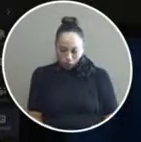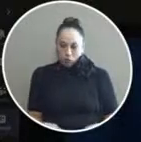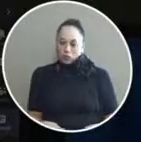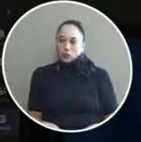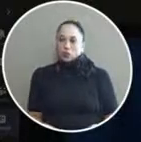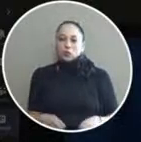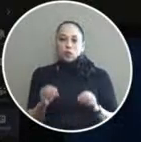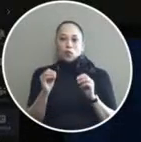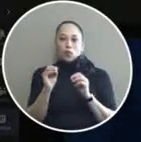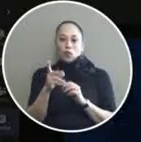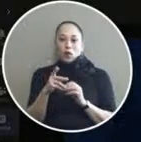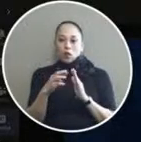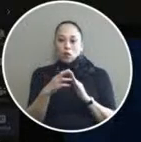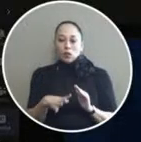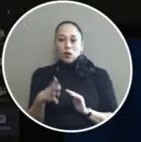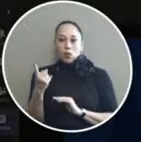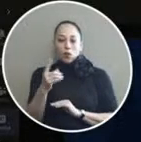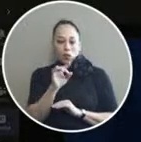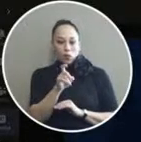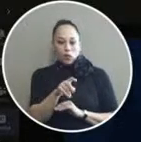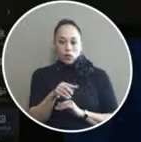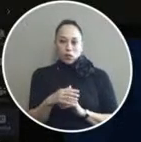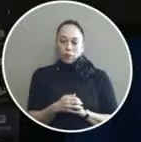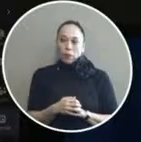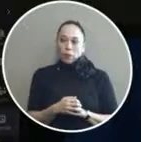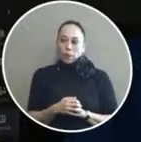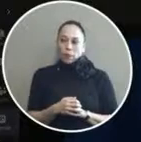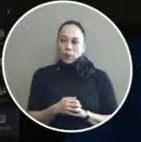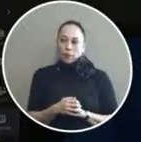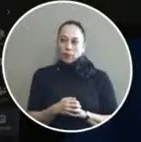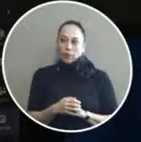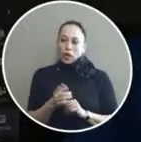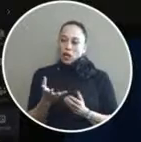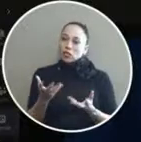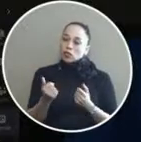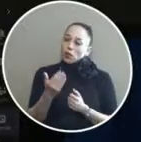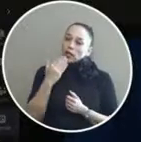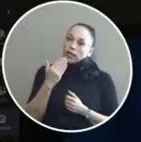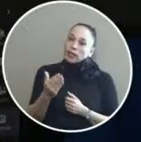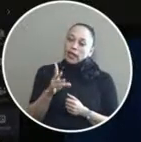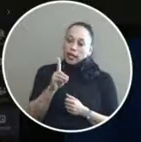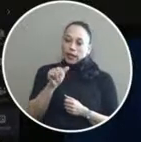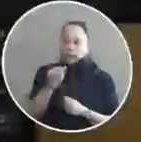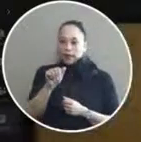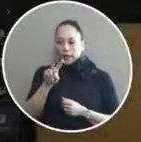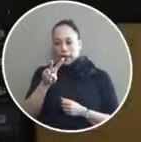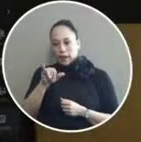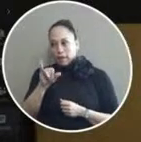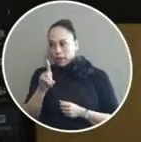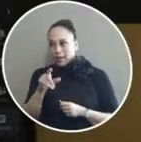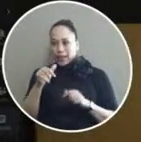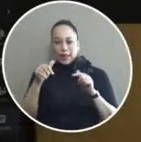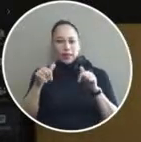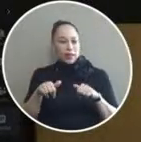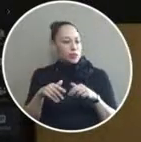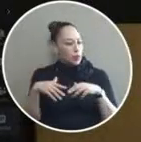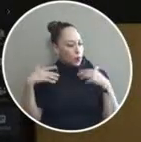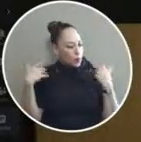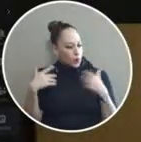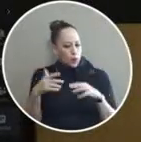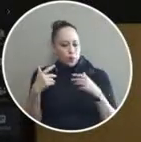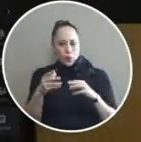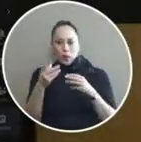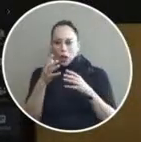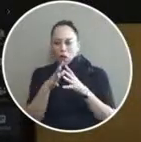Okay, Representative Horseman, your question. I just want to thank David. This is very, very, very informative